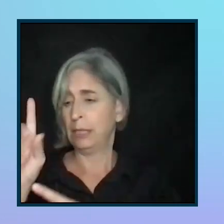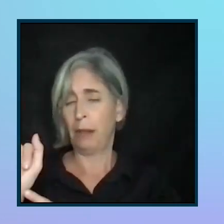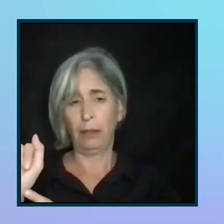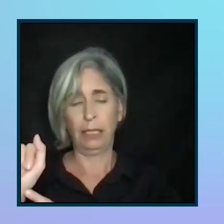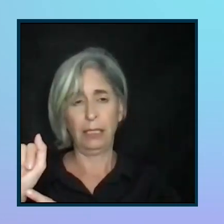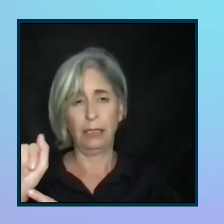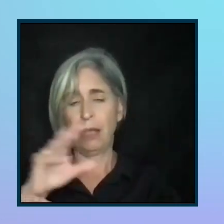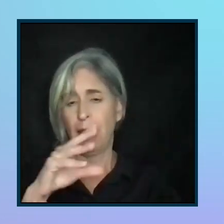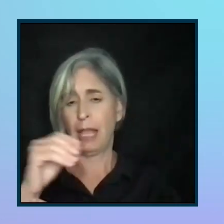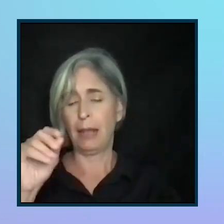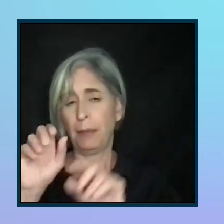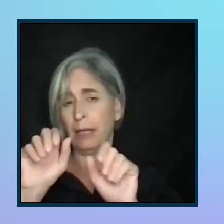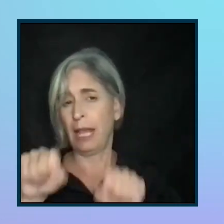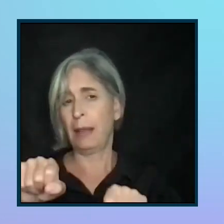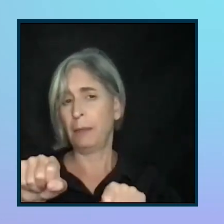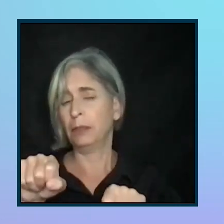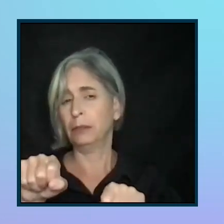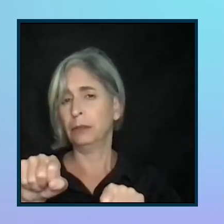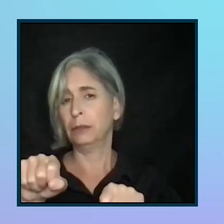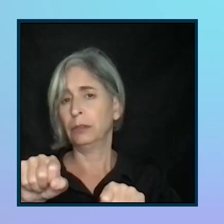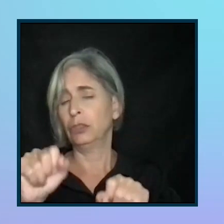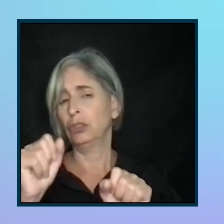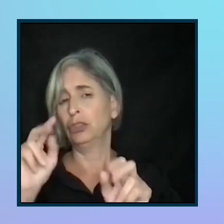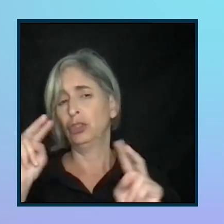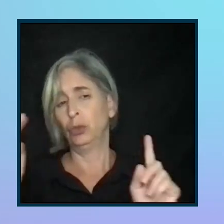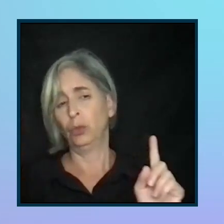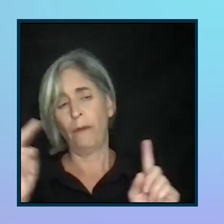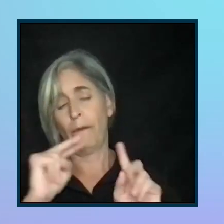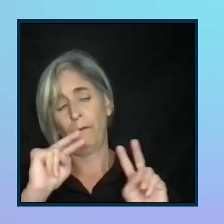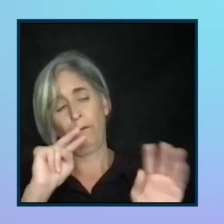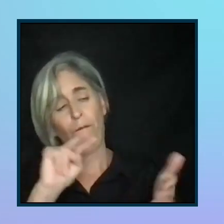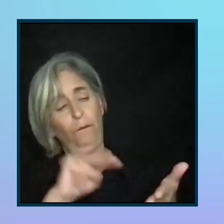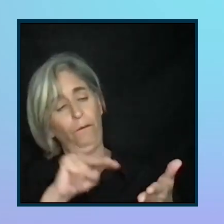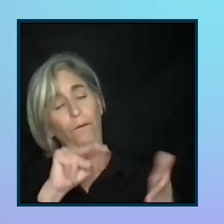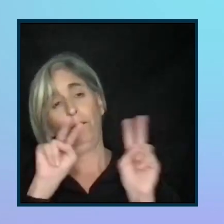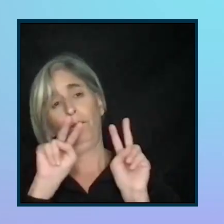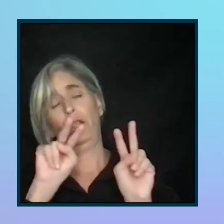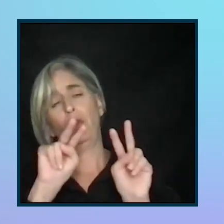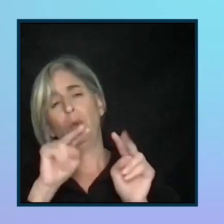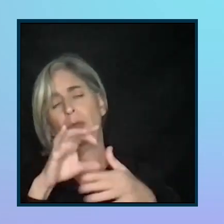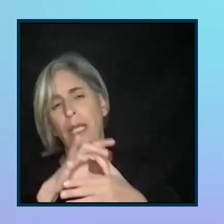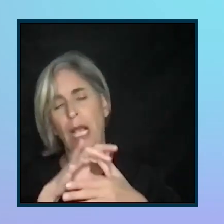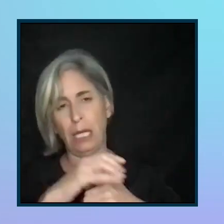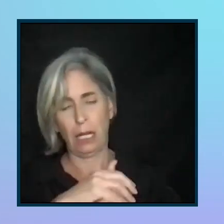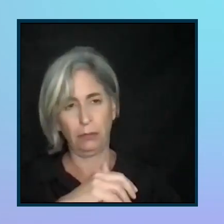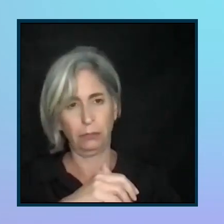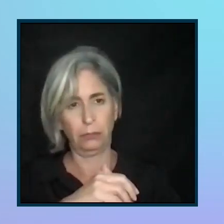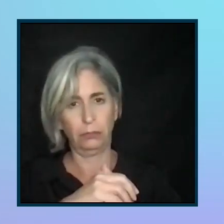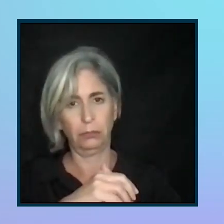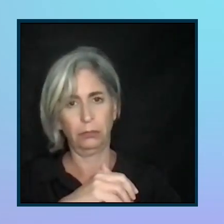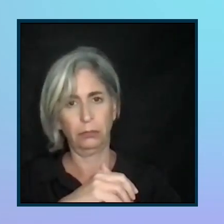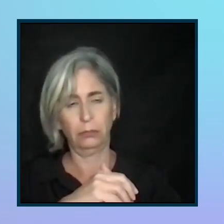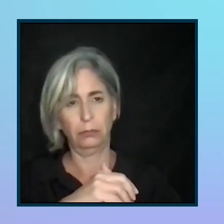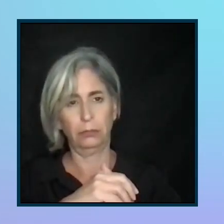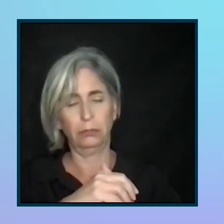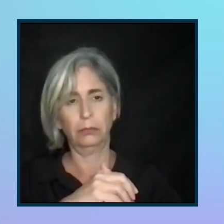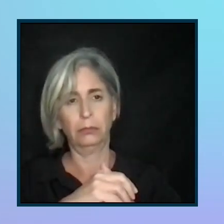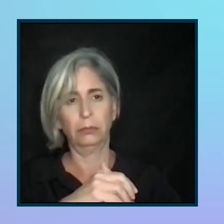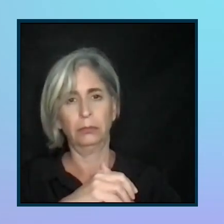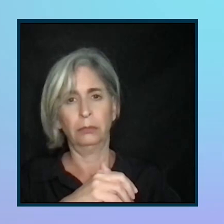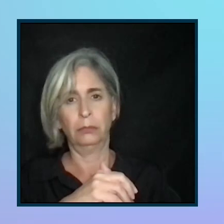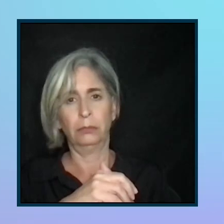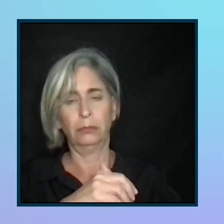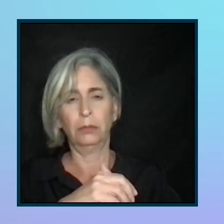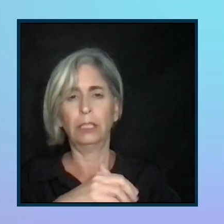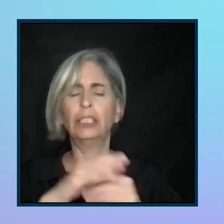disabilities and being able to view the content. So I think it is a very strong candidate for carrying forward. Mm-hmm. But